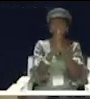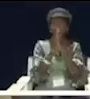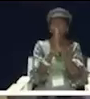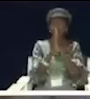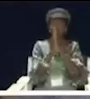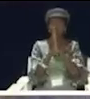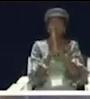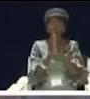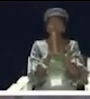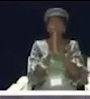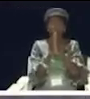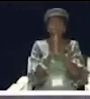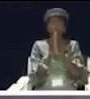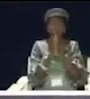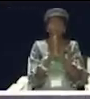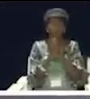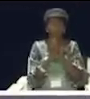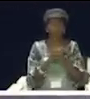Bypass them.